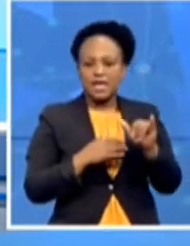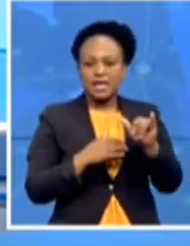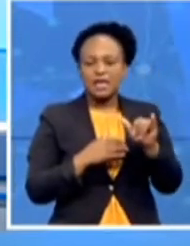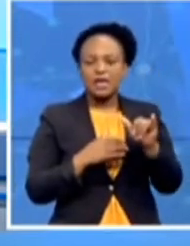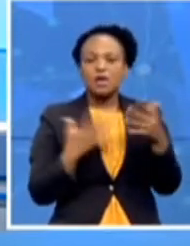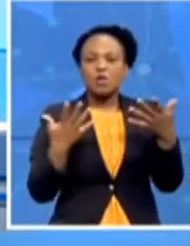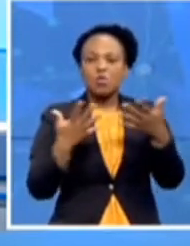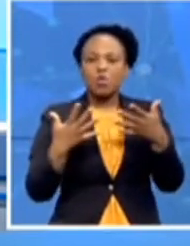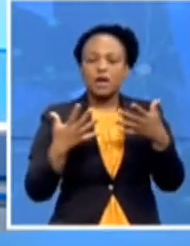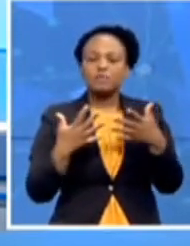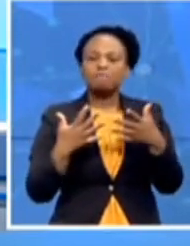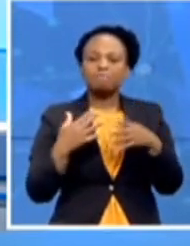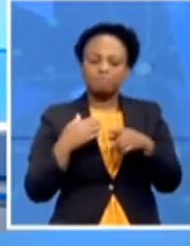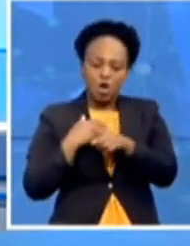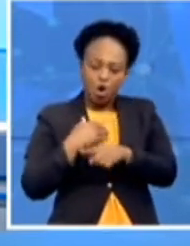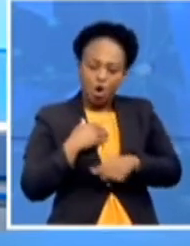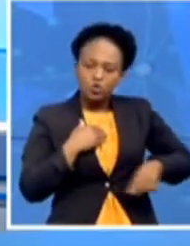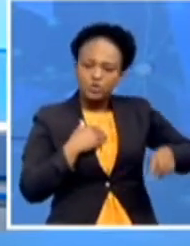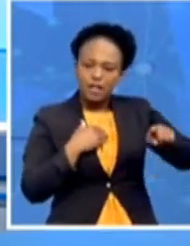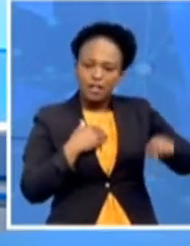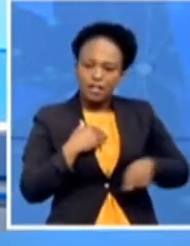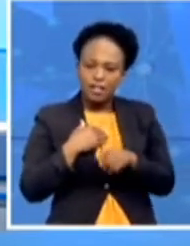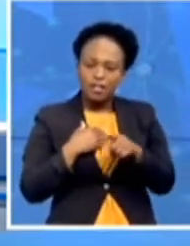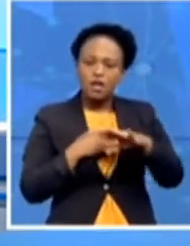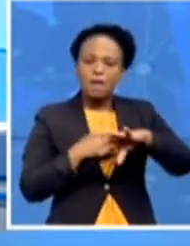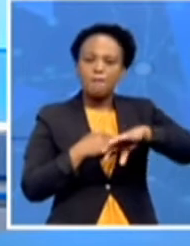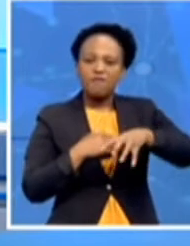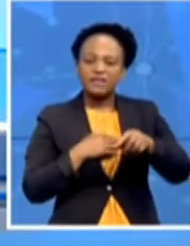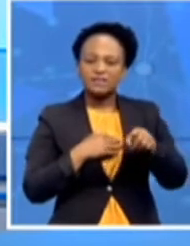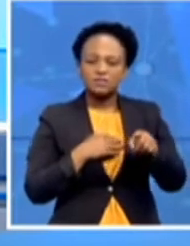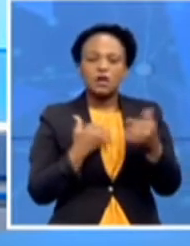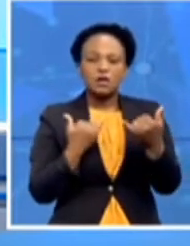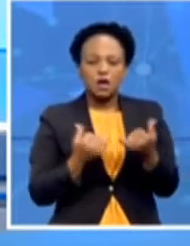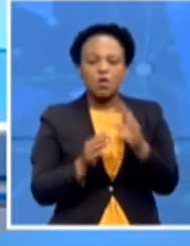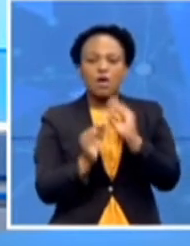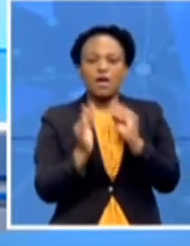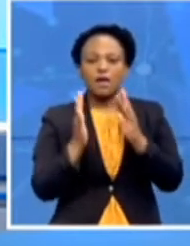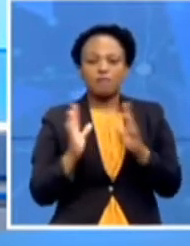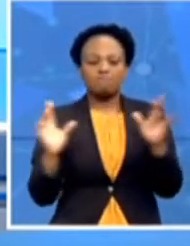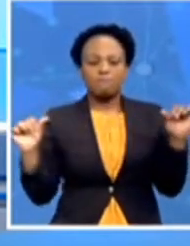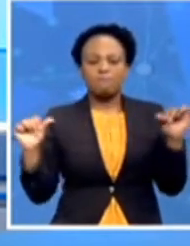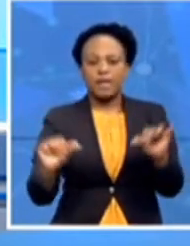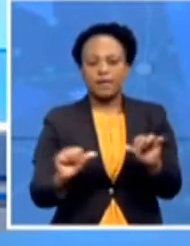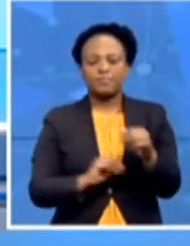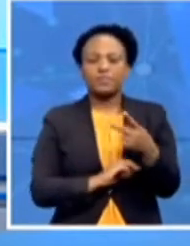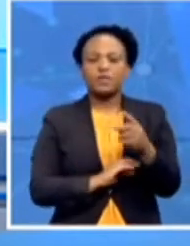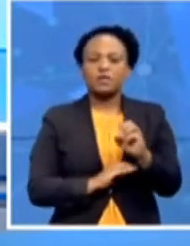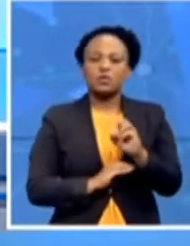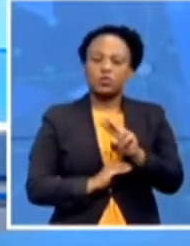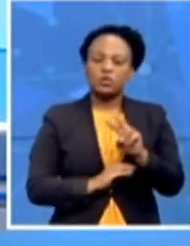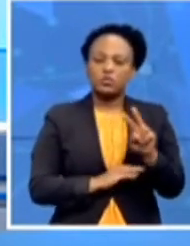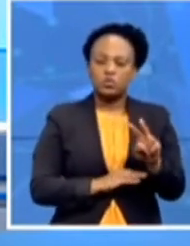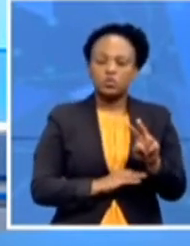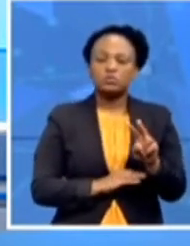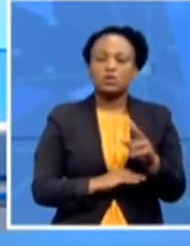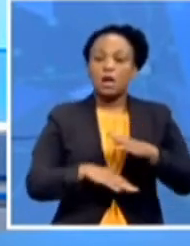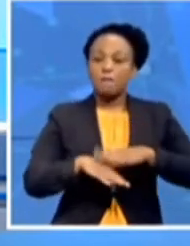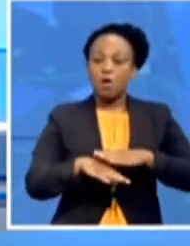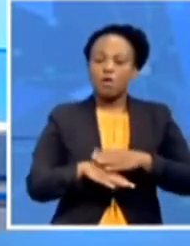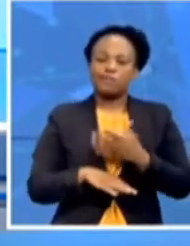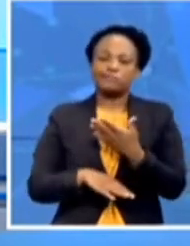in the coastal provinces are welcoming learners for the 2022 academic year. For more, let's now cross to Kim